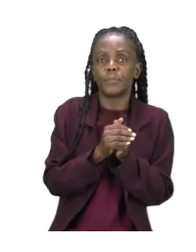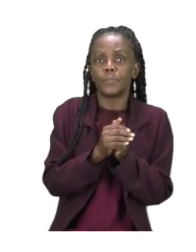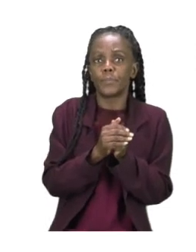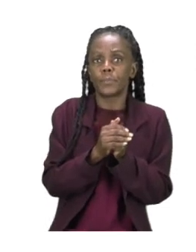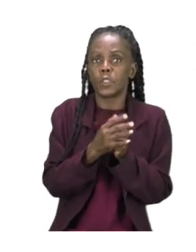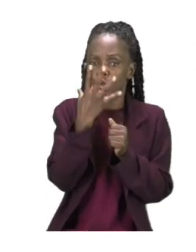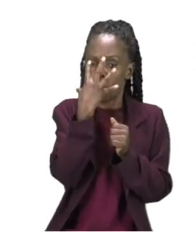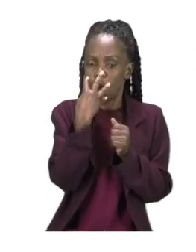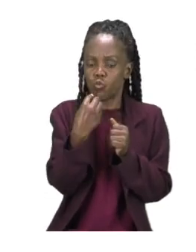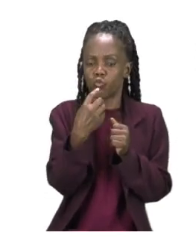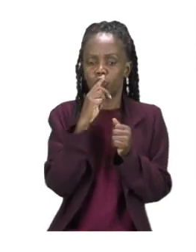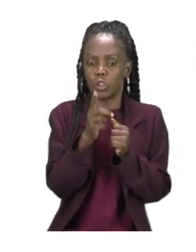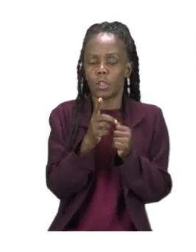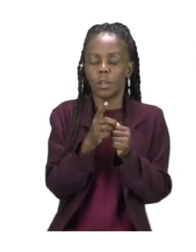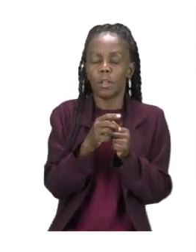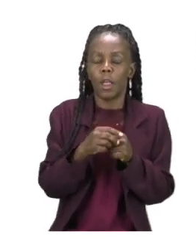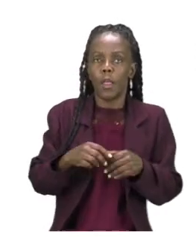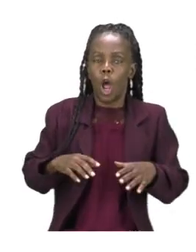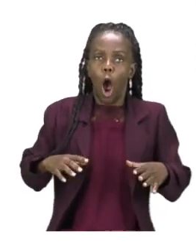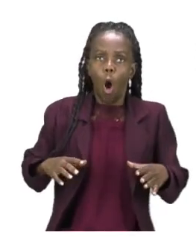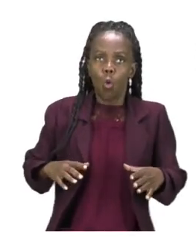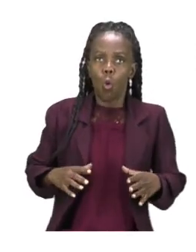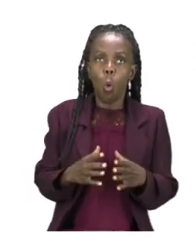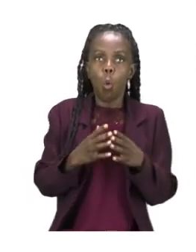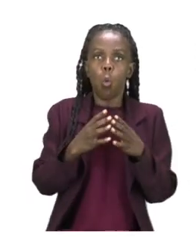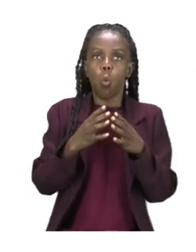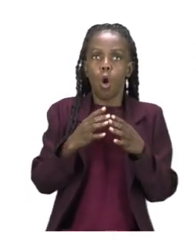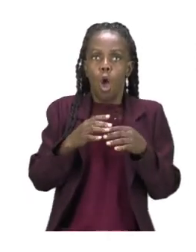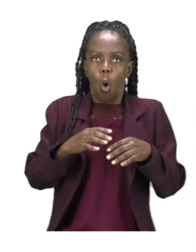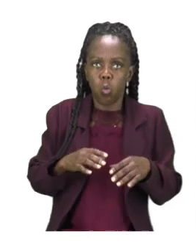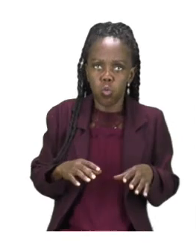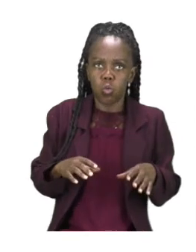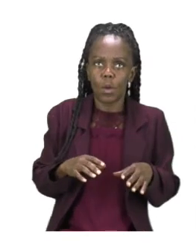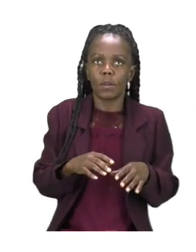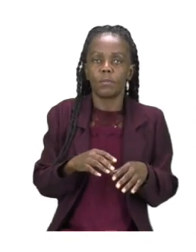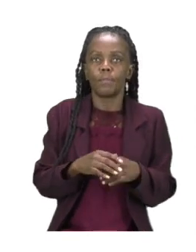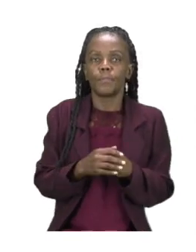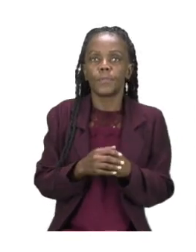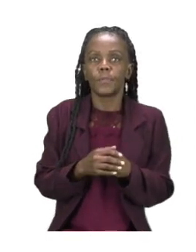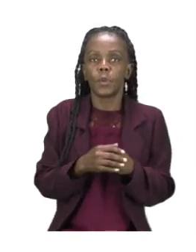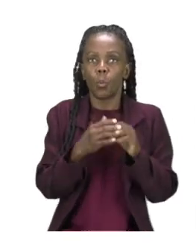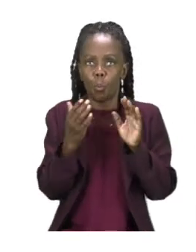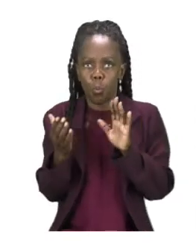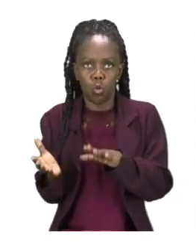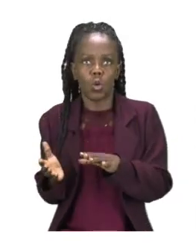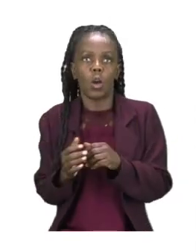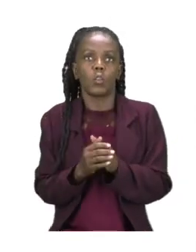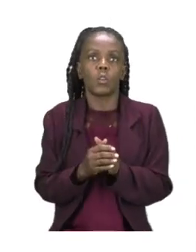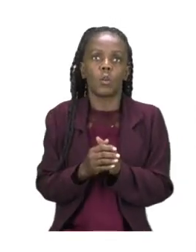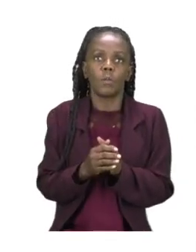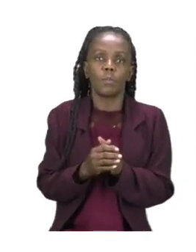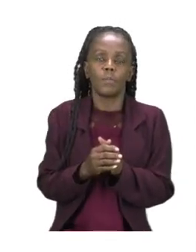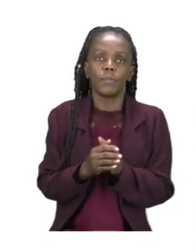Then I will huff, and I will puff, and I will blow your